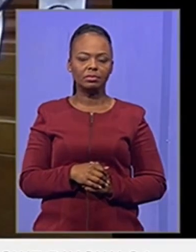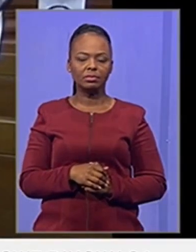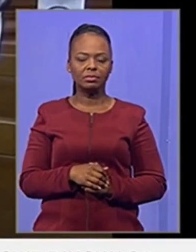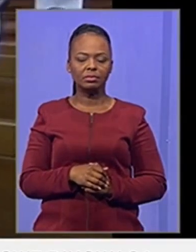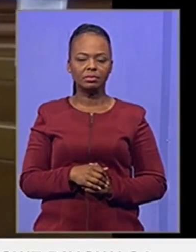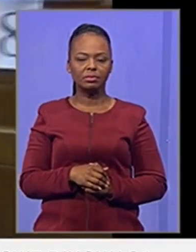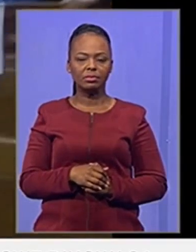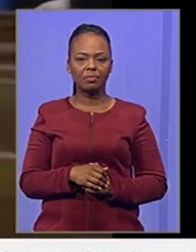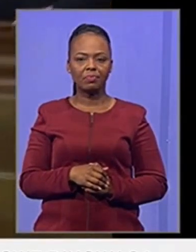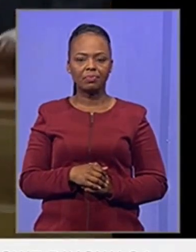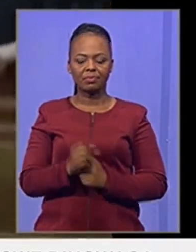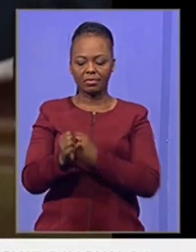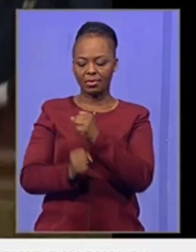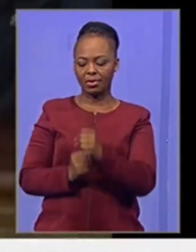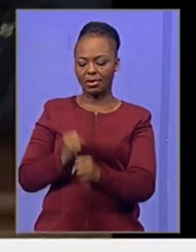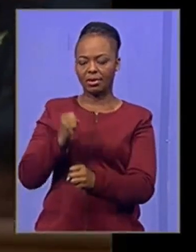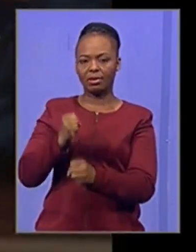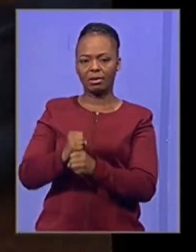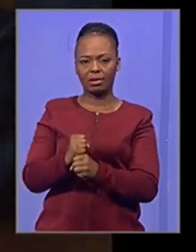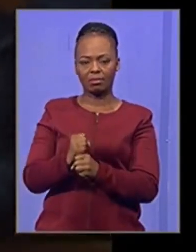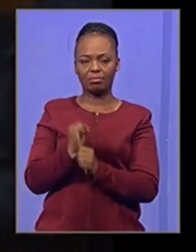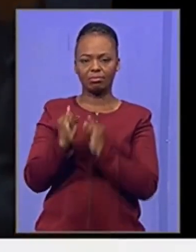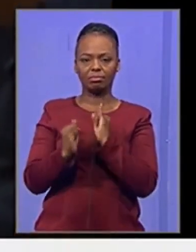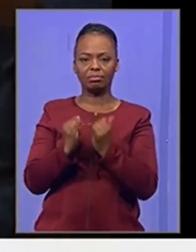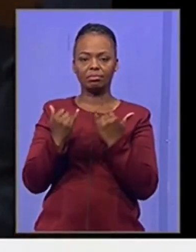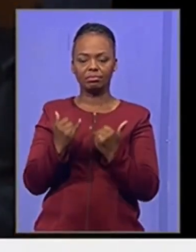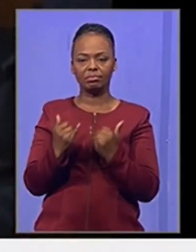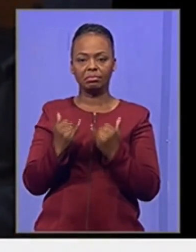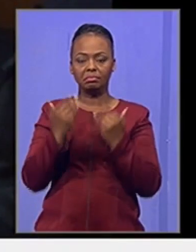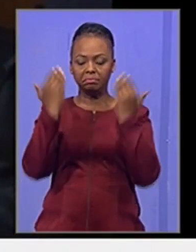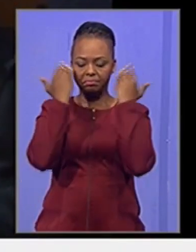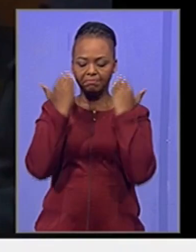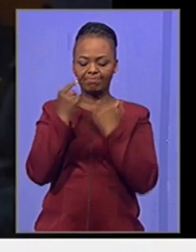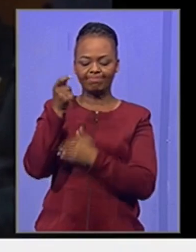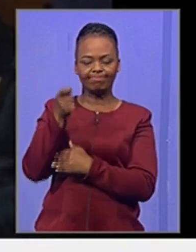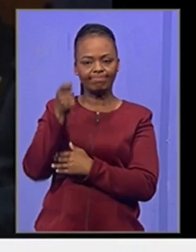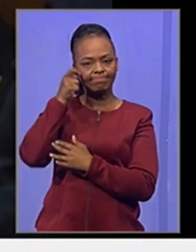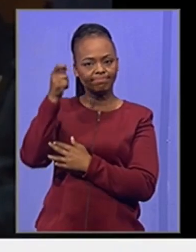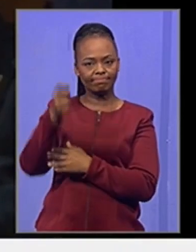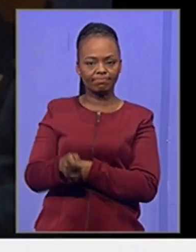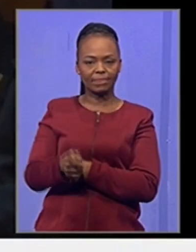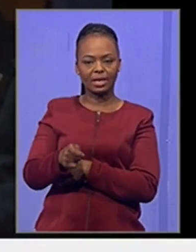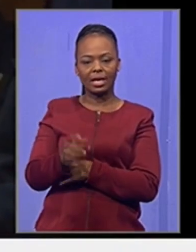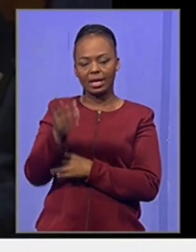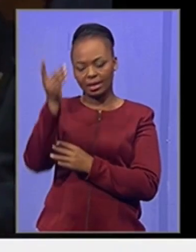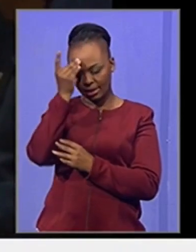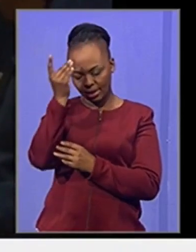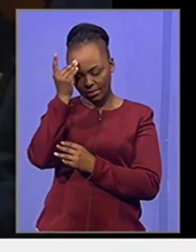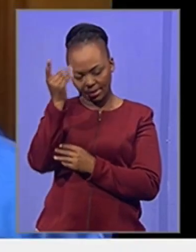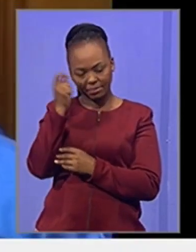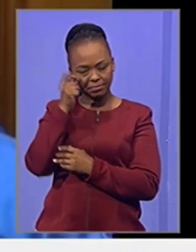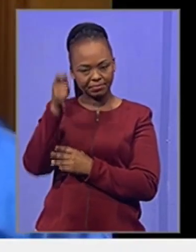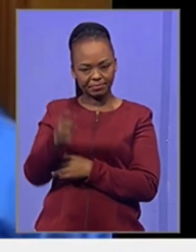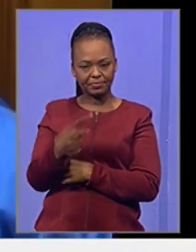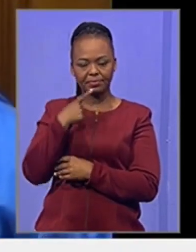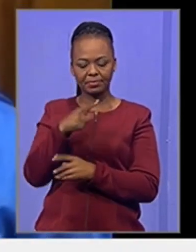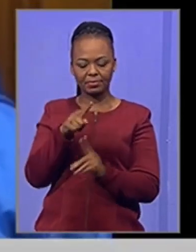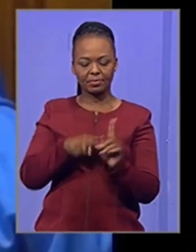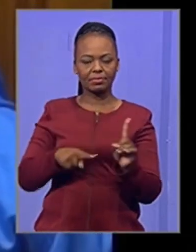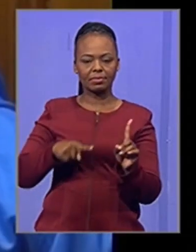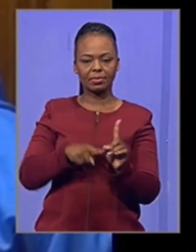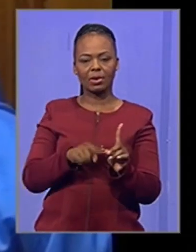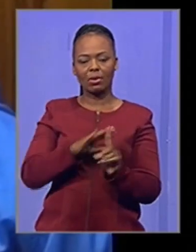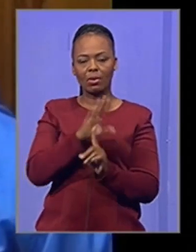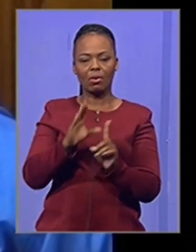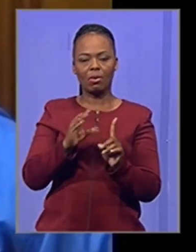Dingwaga di le 12 tse di fetileng, magistrata wa kgotlatshekelo ya Durban o ne a tlha Thabo Bester ka dingwaga di le 60